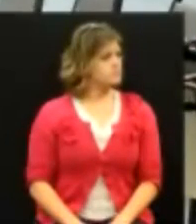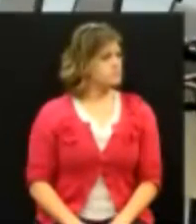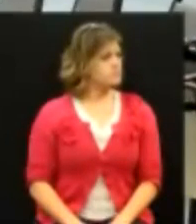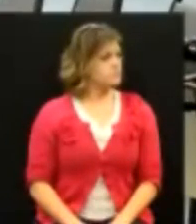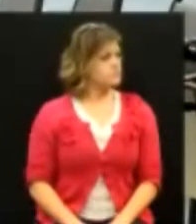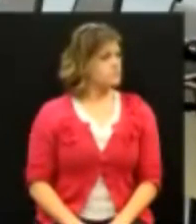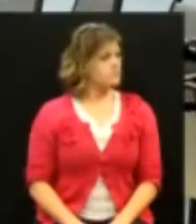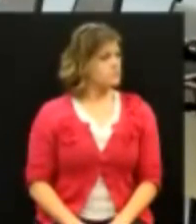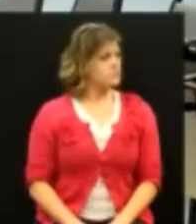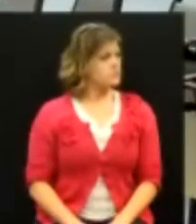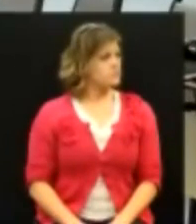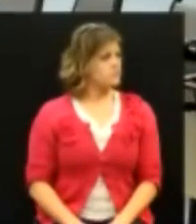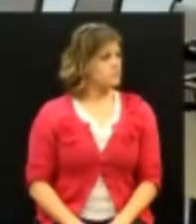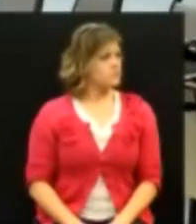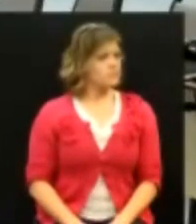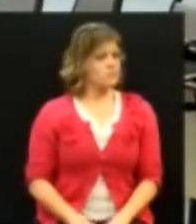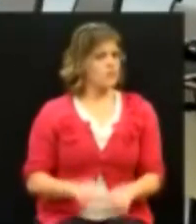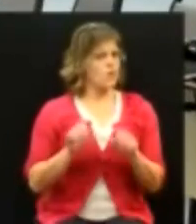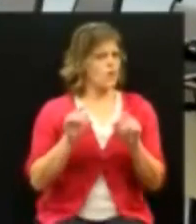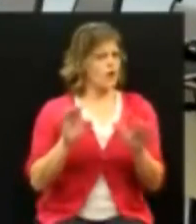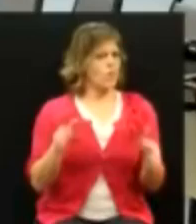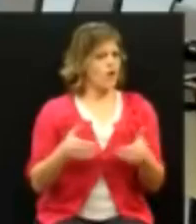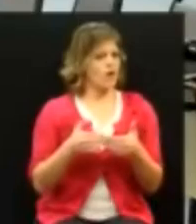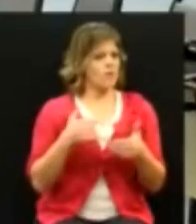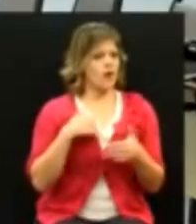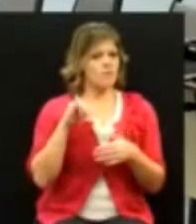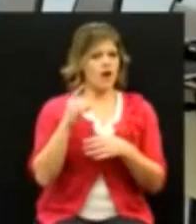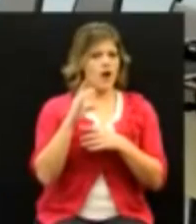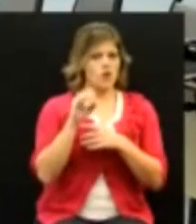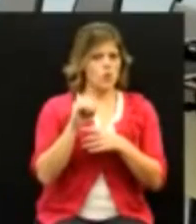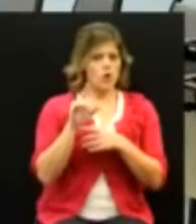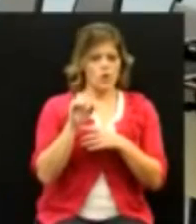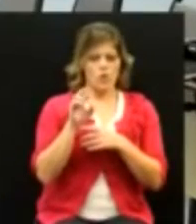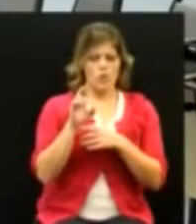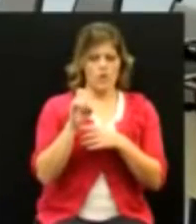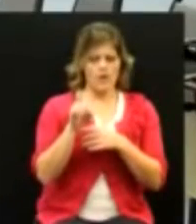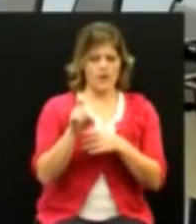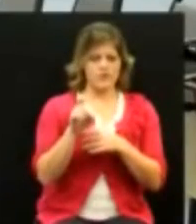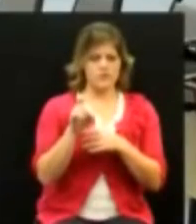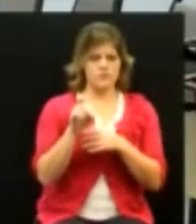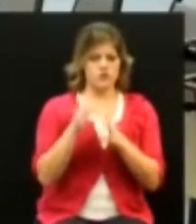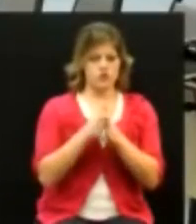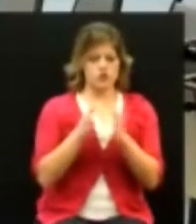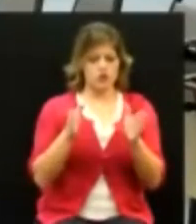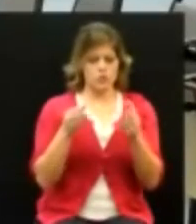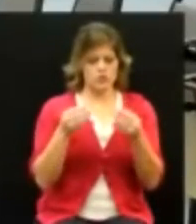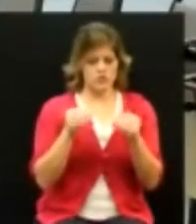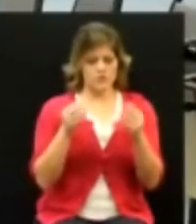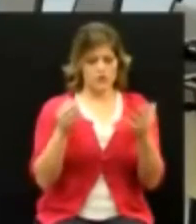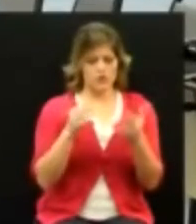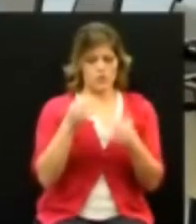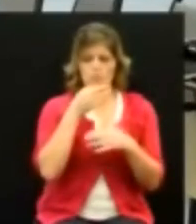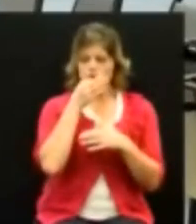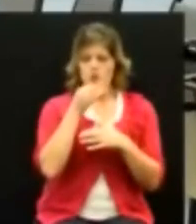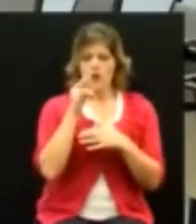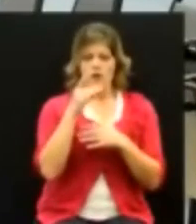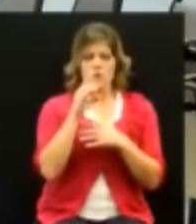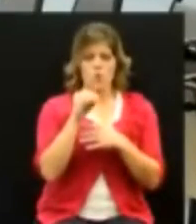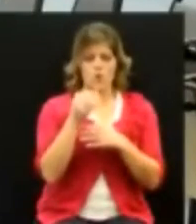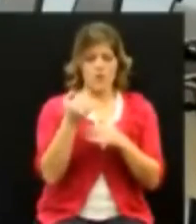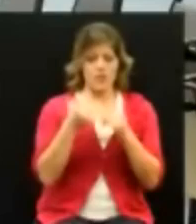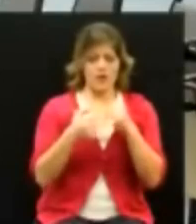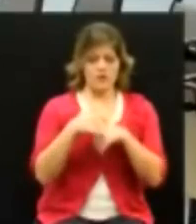Okay, welcome. I'm Idaho Lorax, General Delivery, Pocatello, Idaho. I guess I had 17 items last